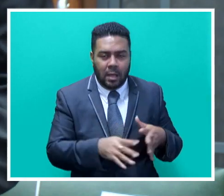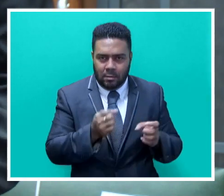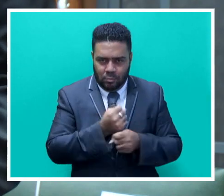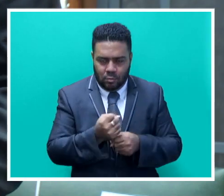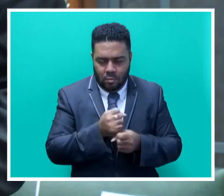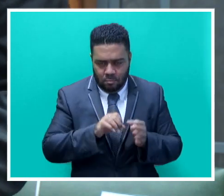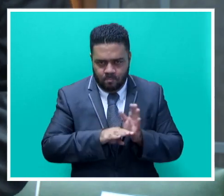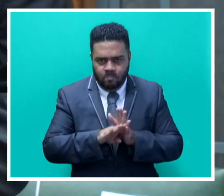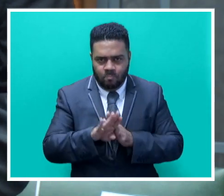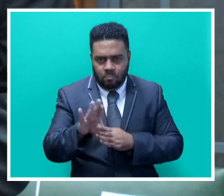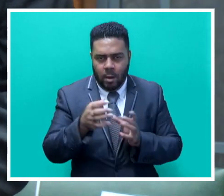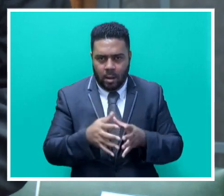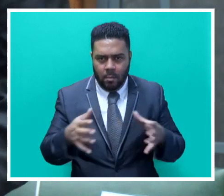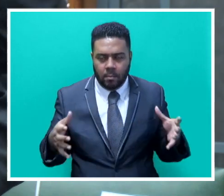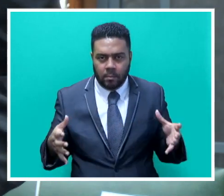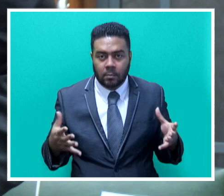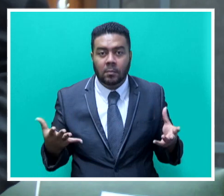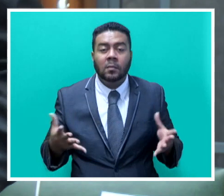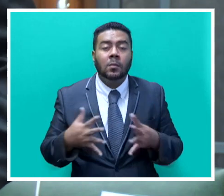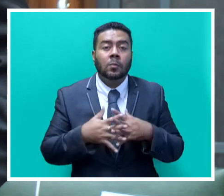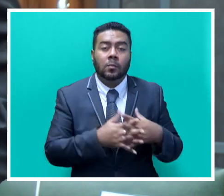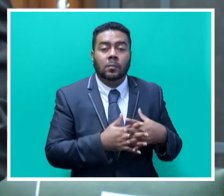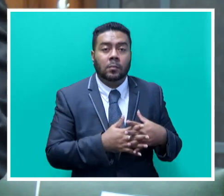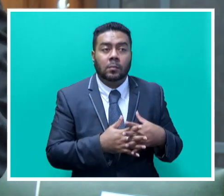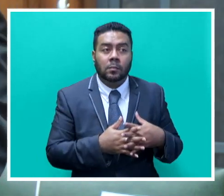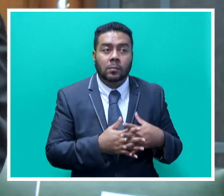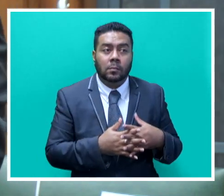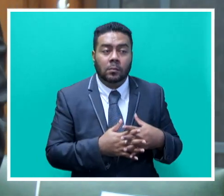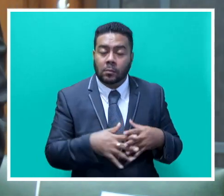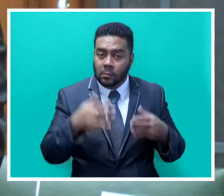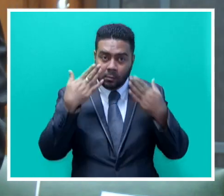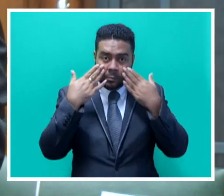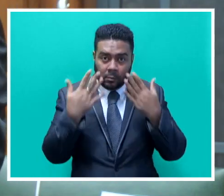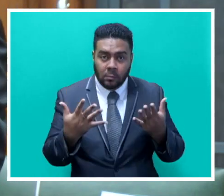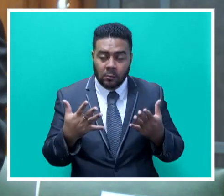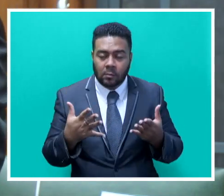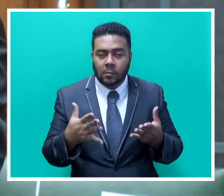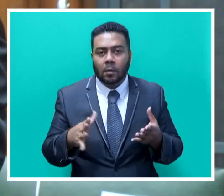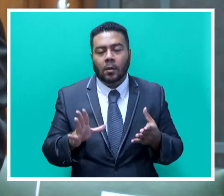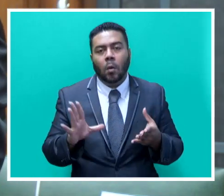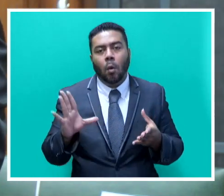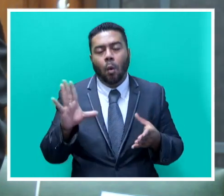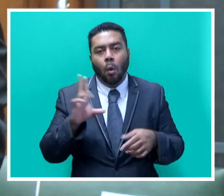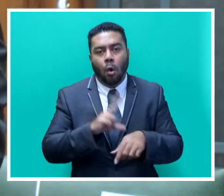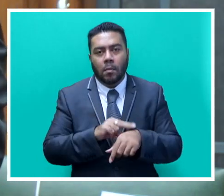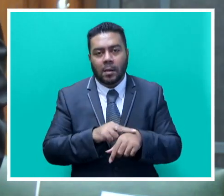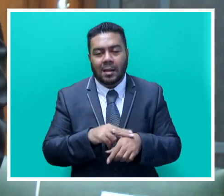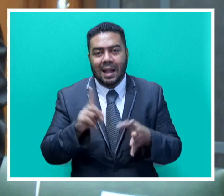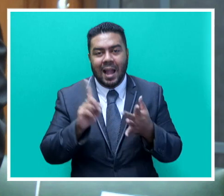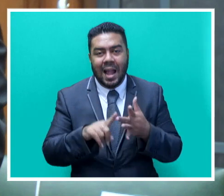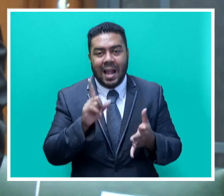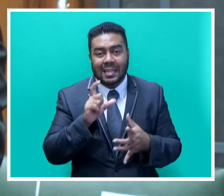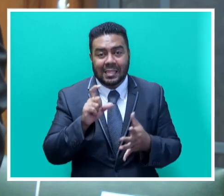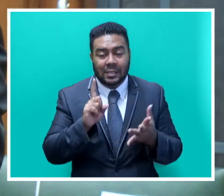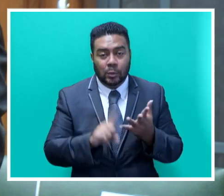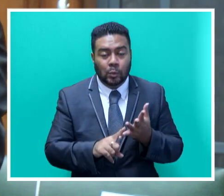every day. Current statistics from the Western Division indicate increasing hospital admission, the ICU admission,